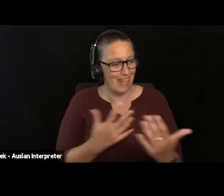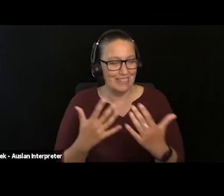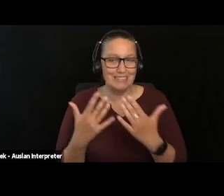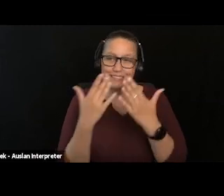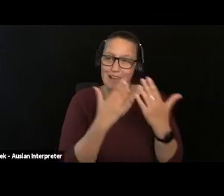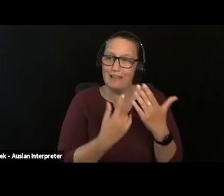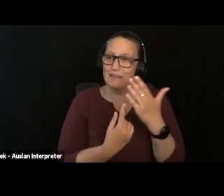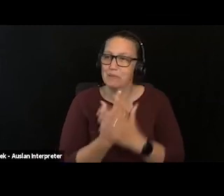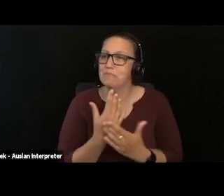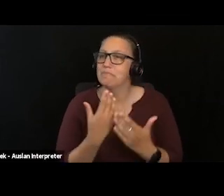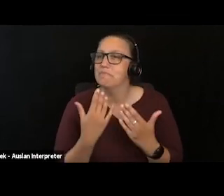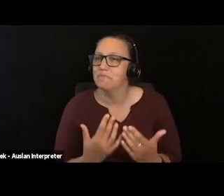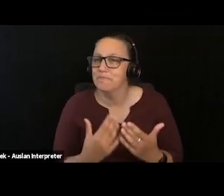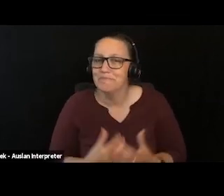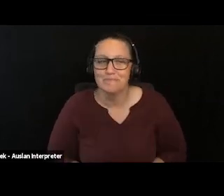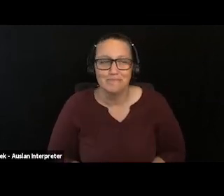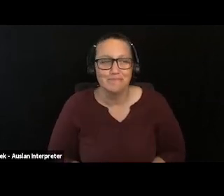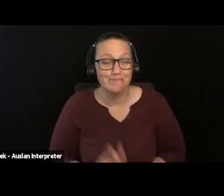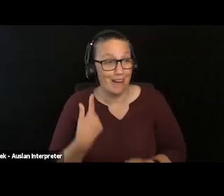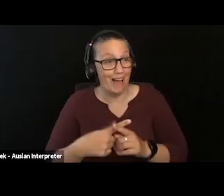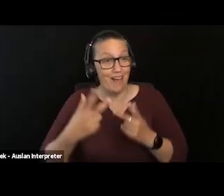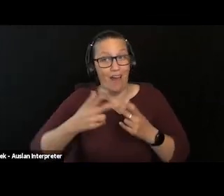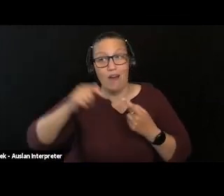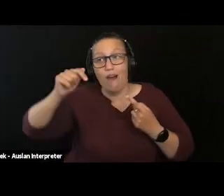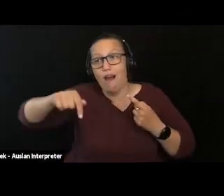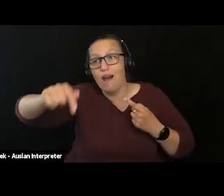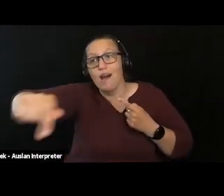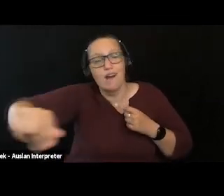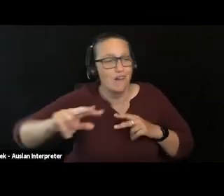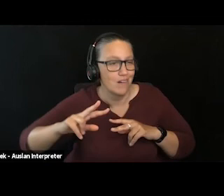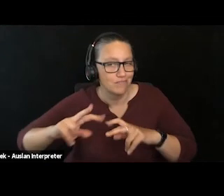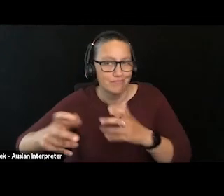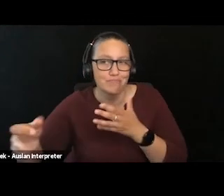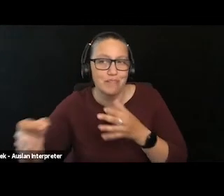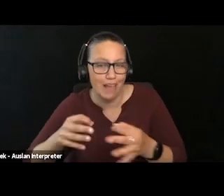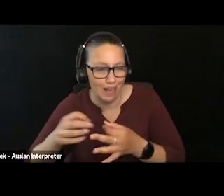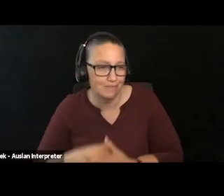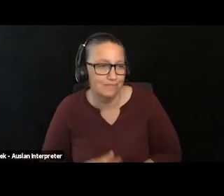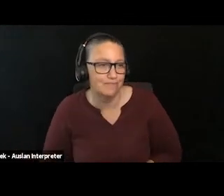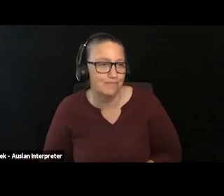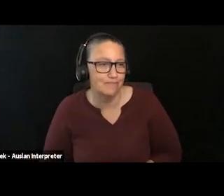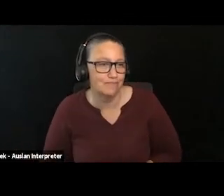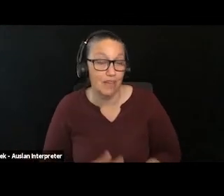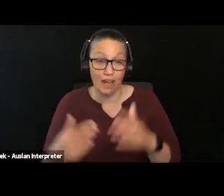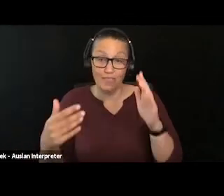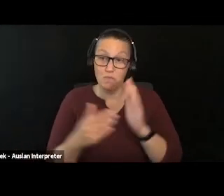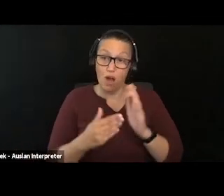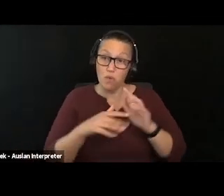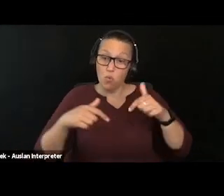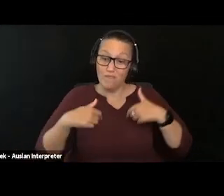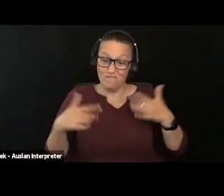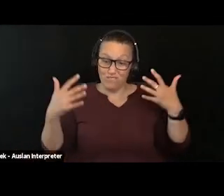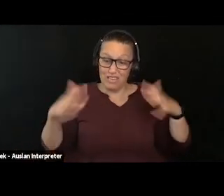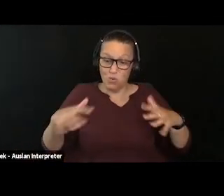others planned. So some of these are summarised here. So at the moment, we're finishing work defining methods